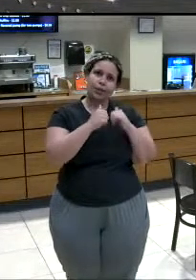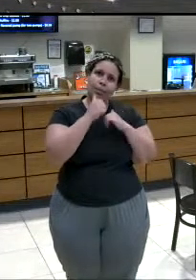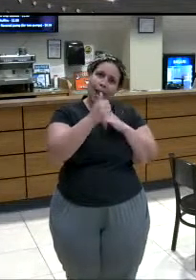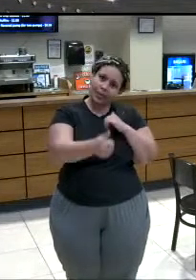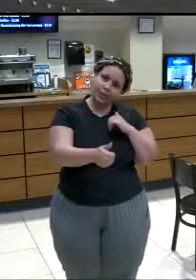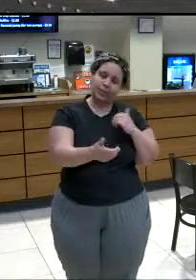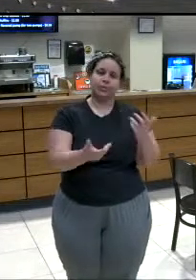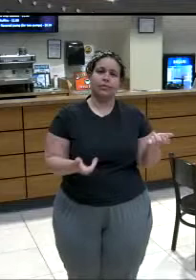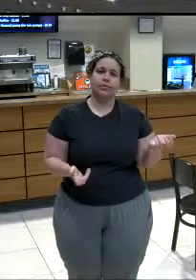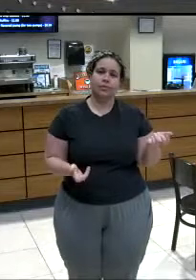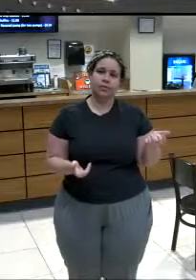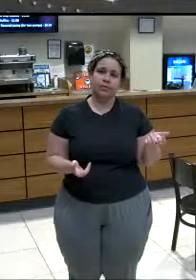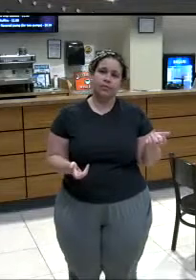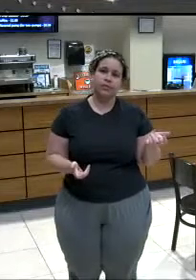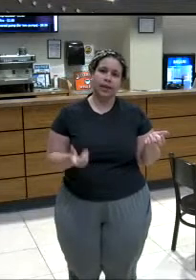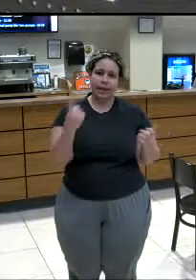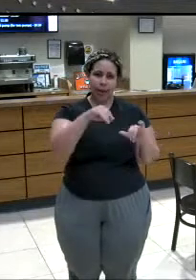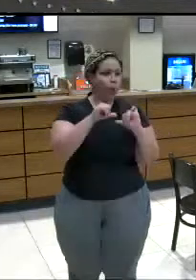content.